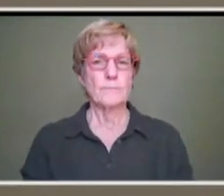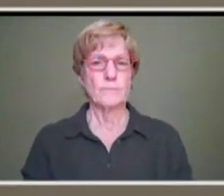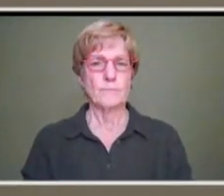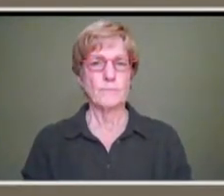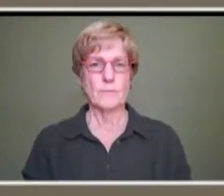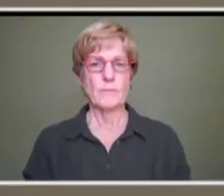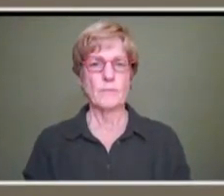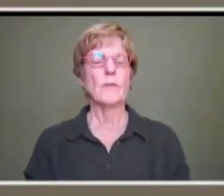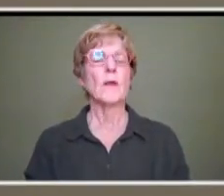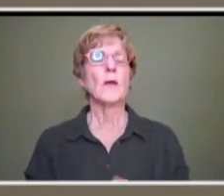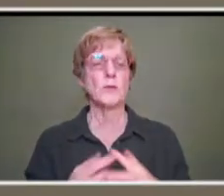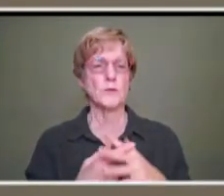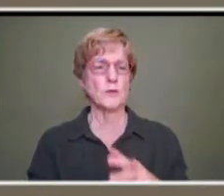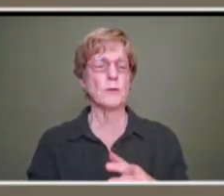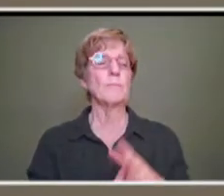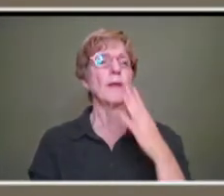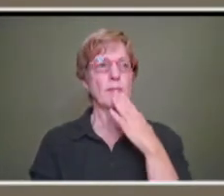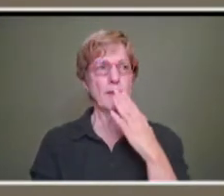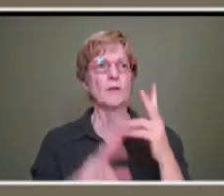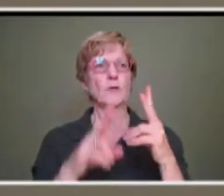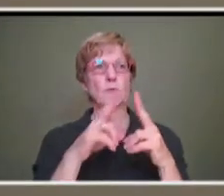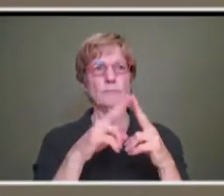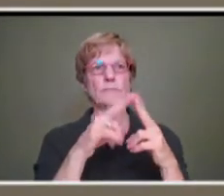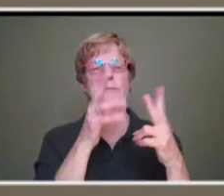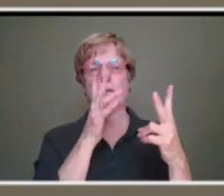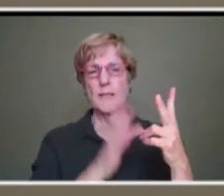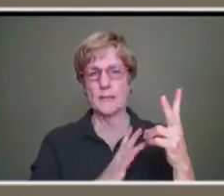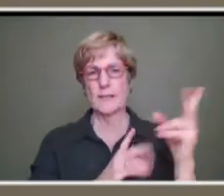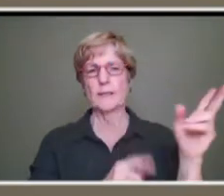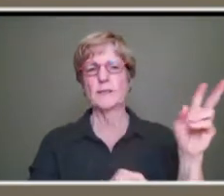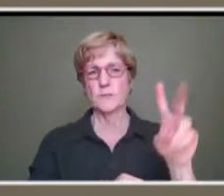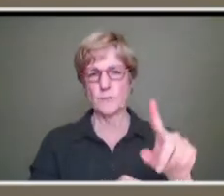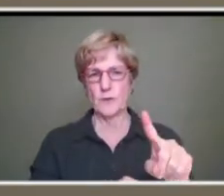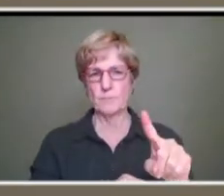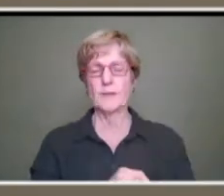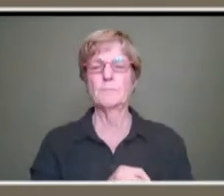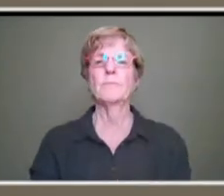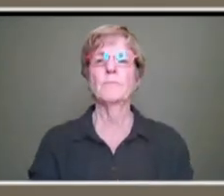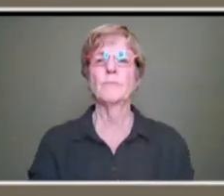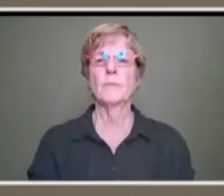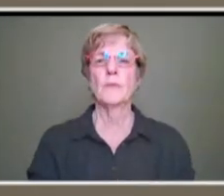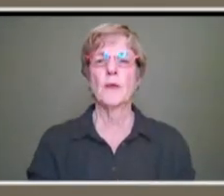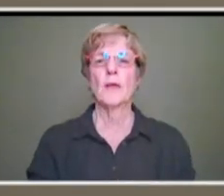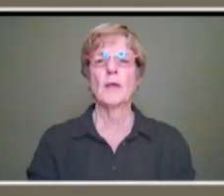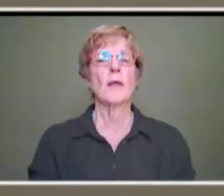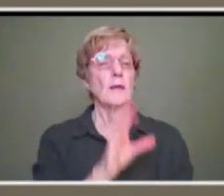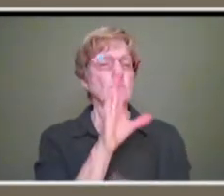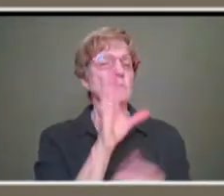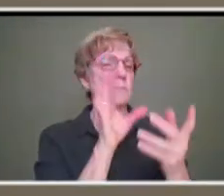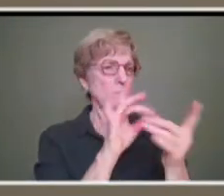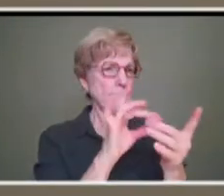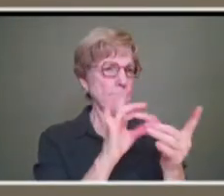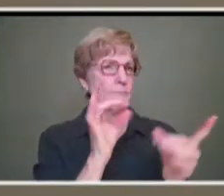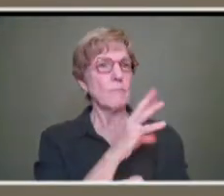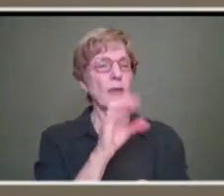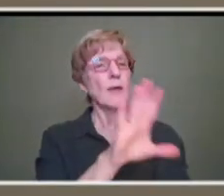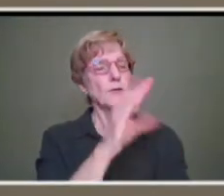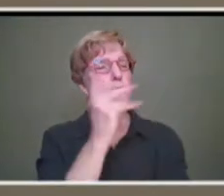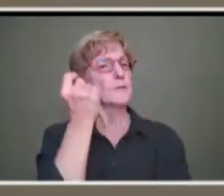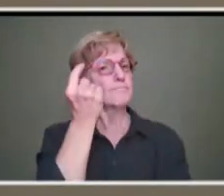started by saying thank you Miss Parker and Mrs Henderson for your comments and your Insight